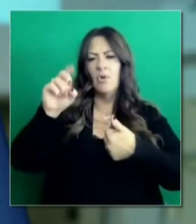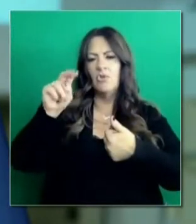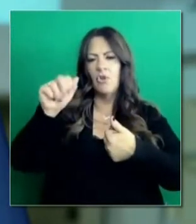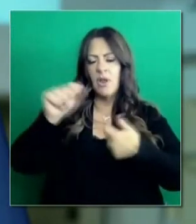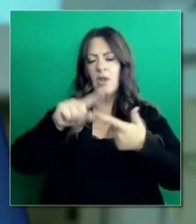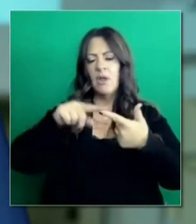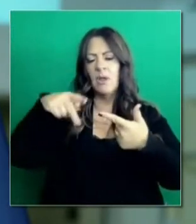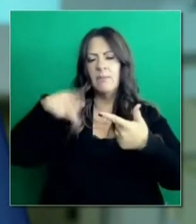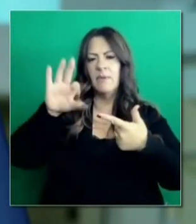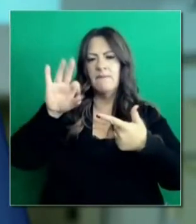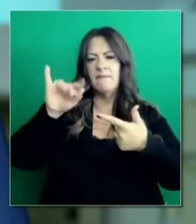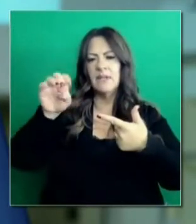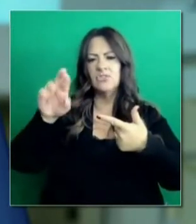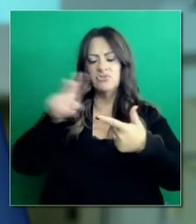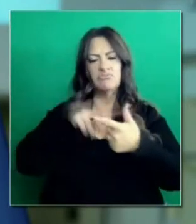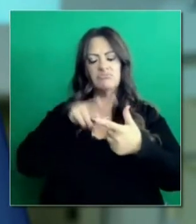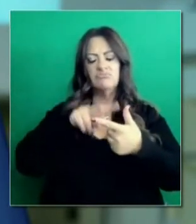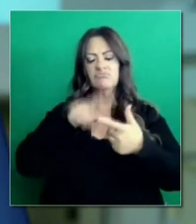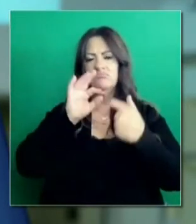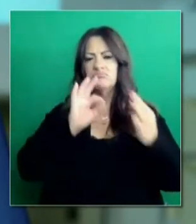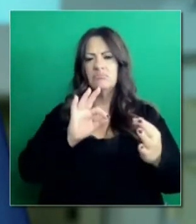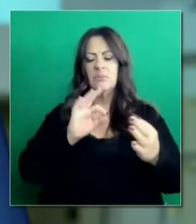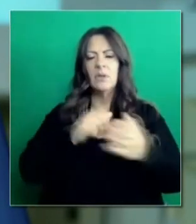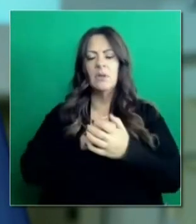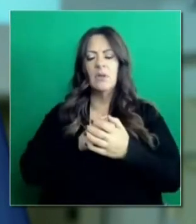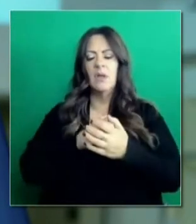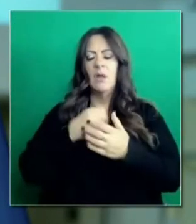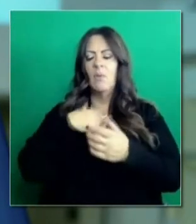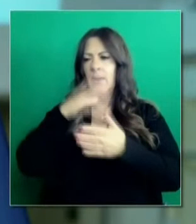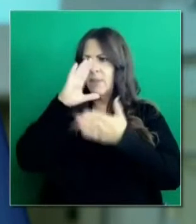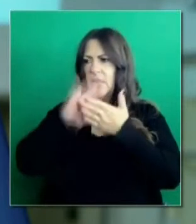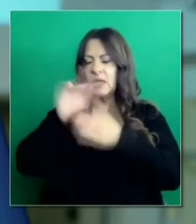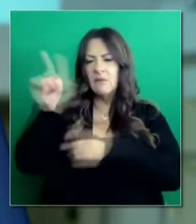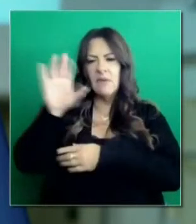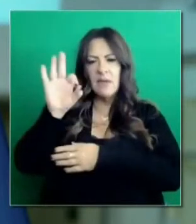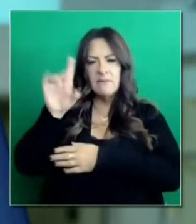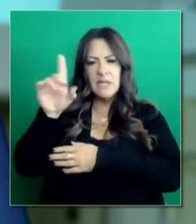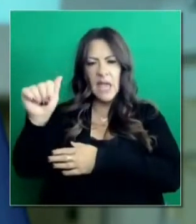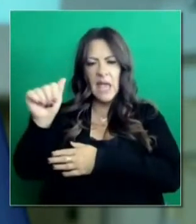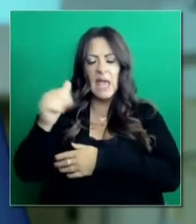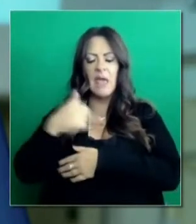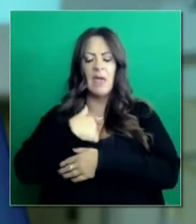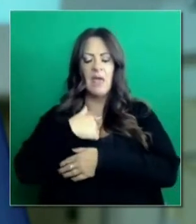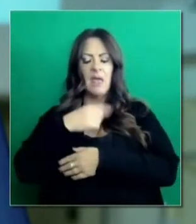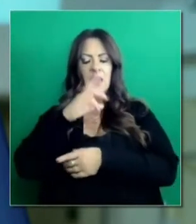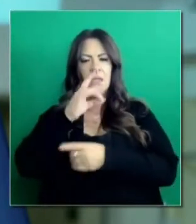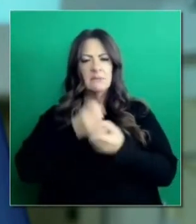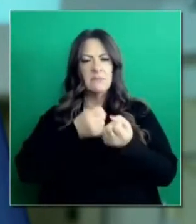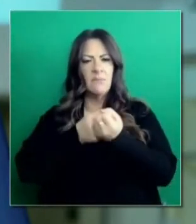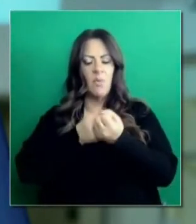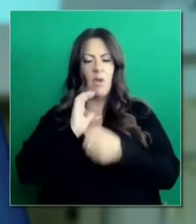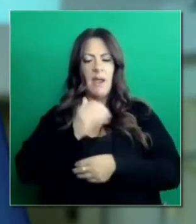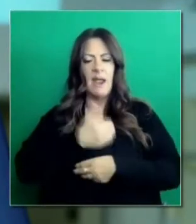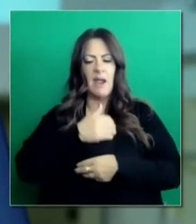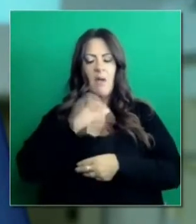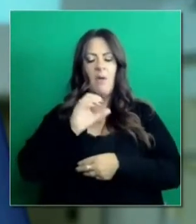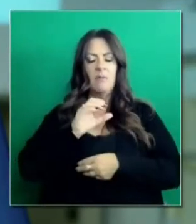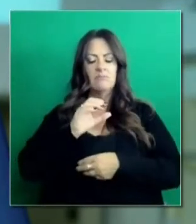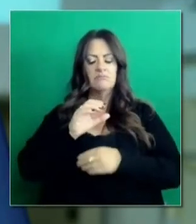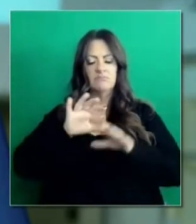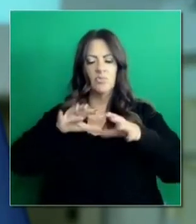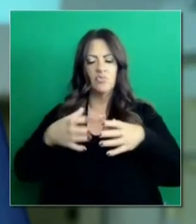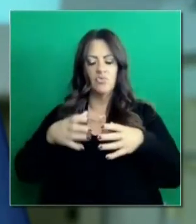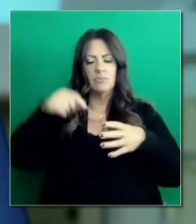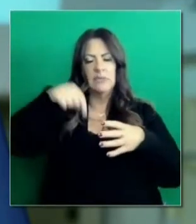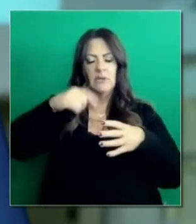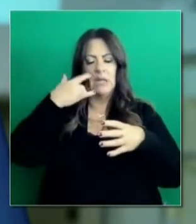through the efforts of the FDA, our own scientific safety committee, who looked at all the data, that